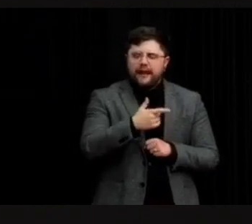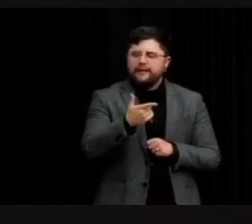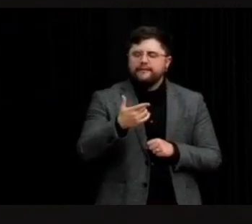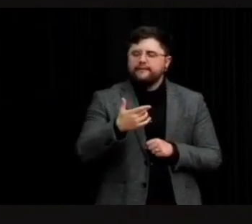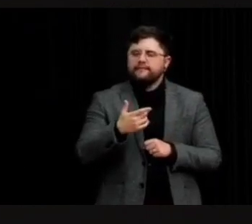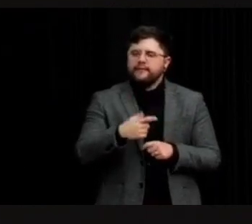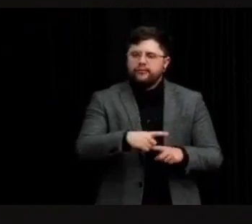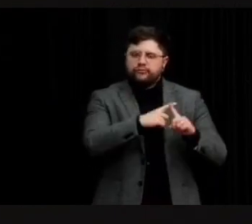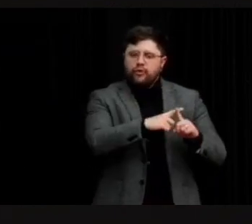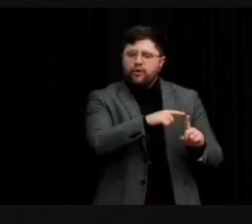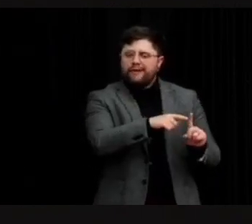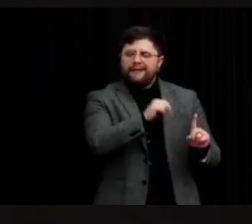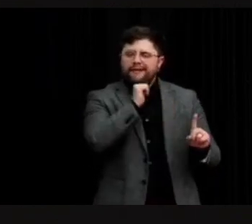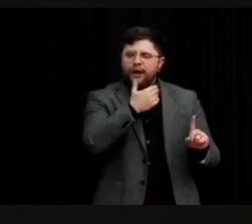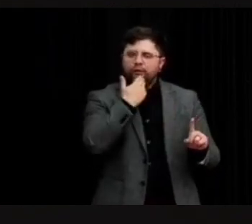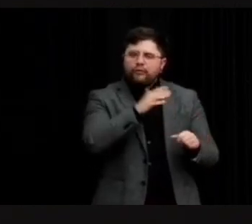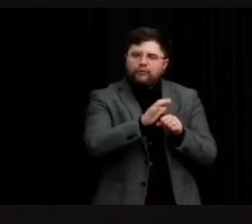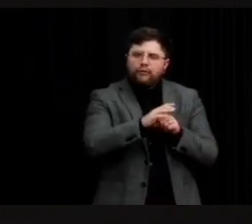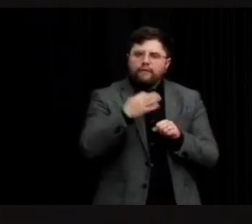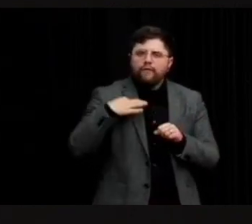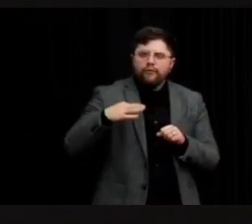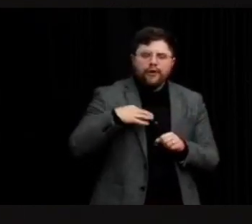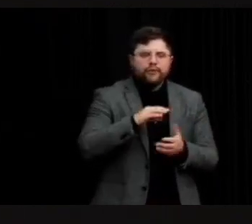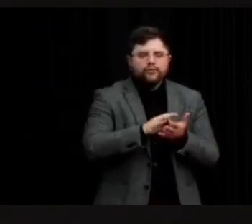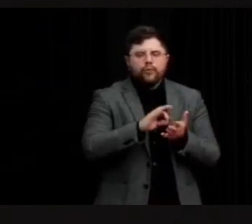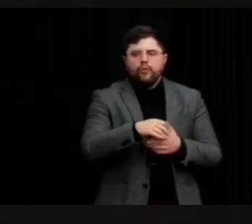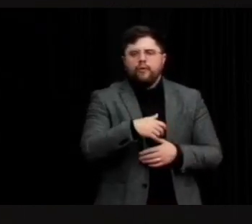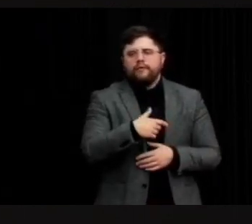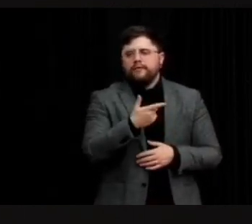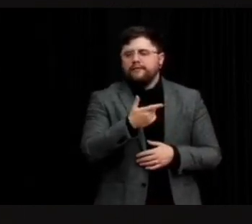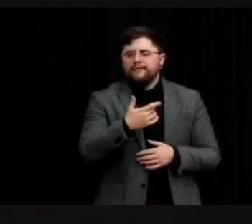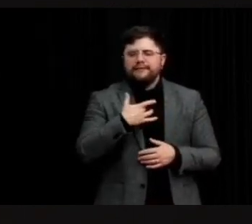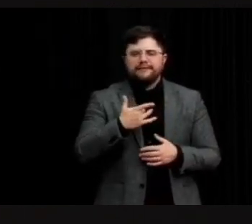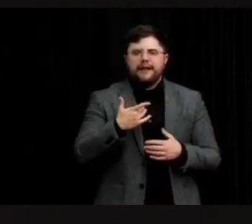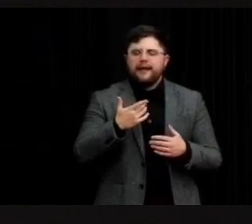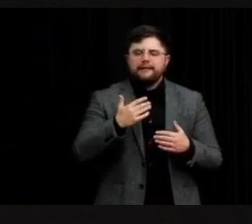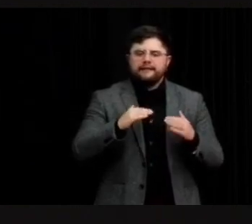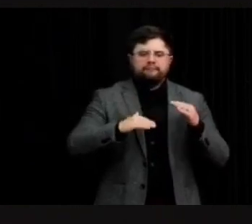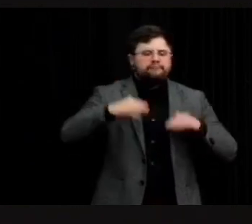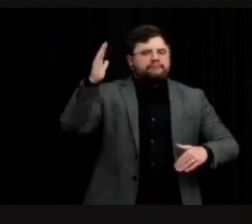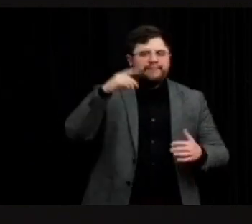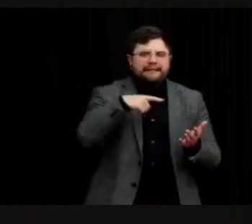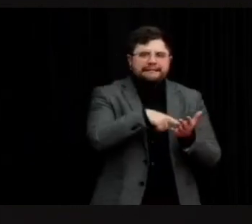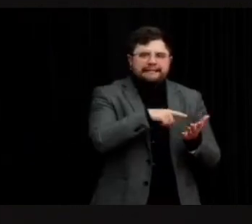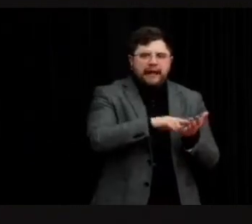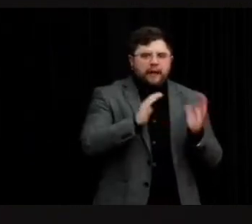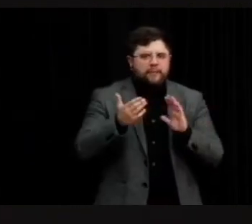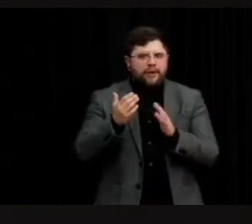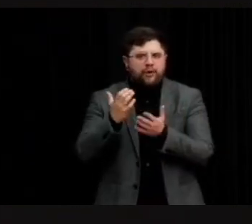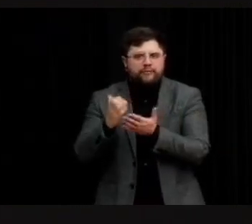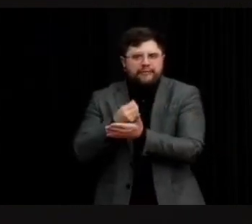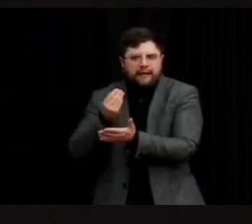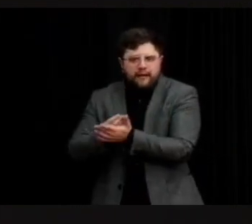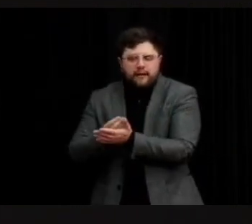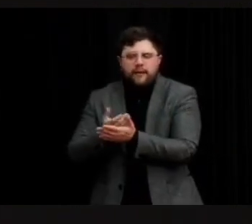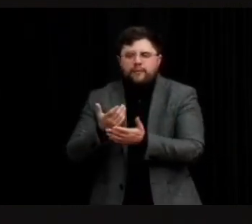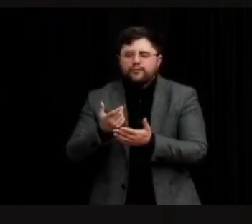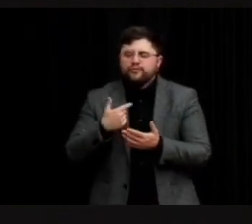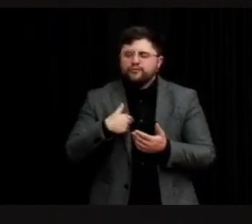and lack of, or a disproportionate debt-to-income ratio. And so all of